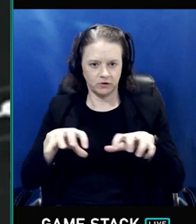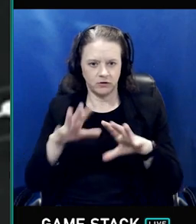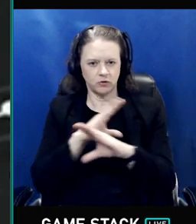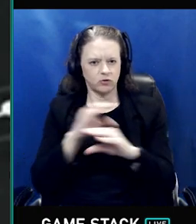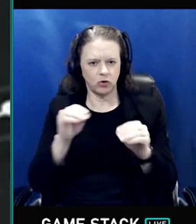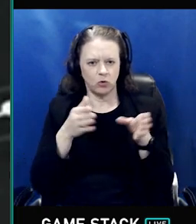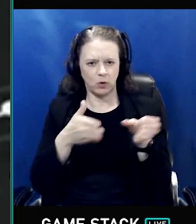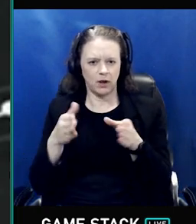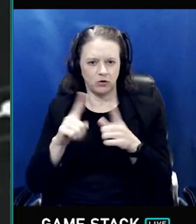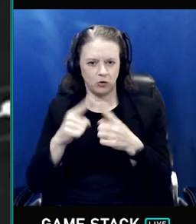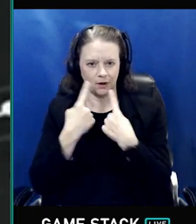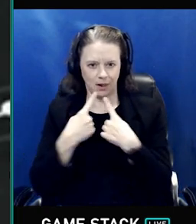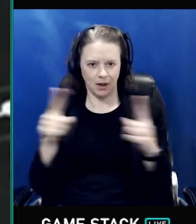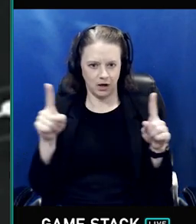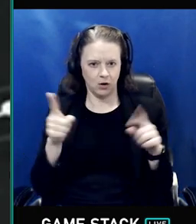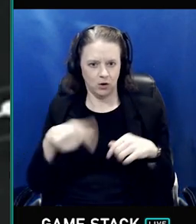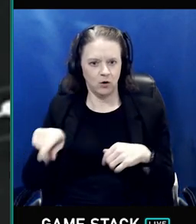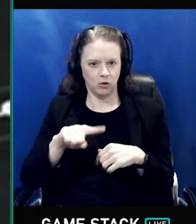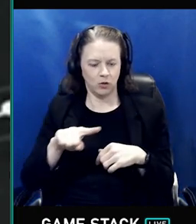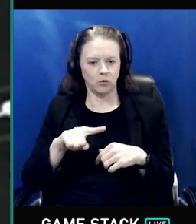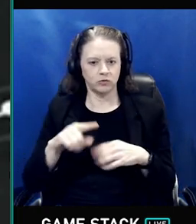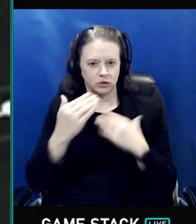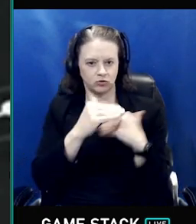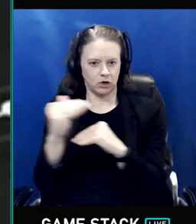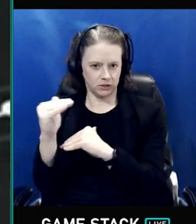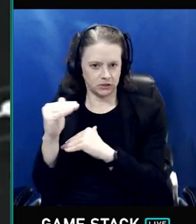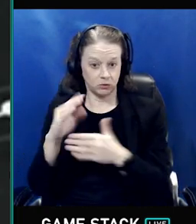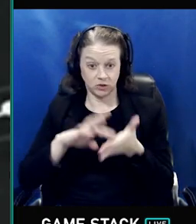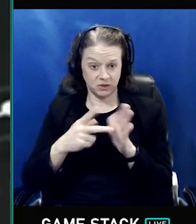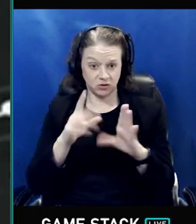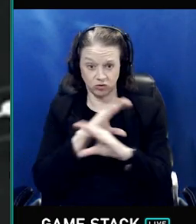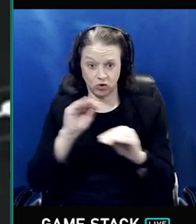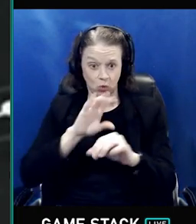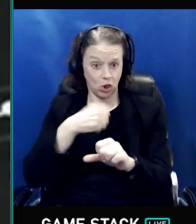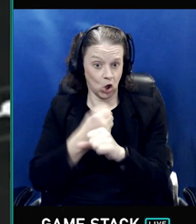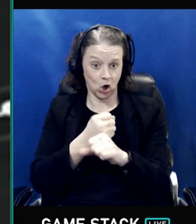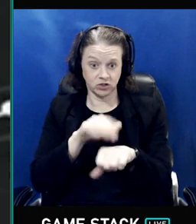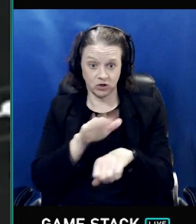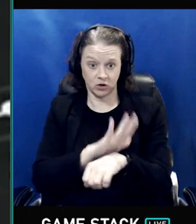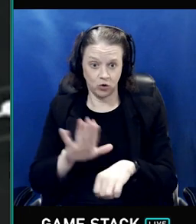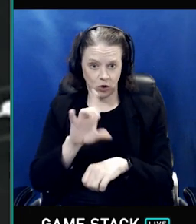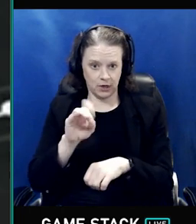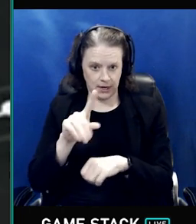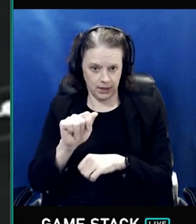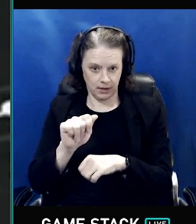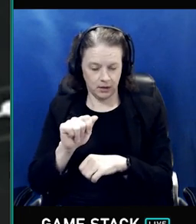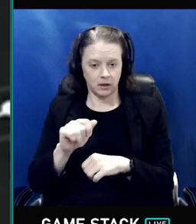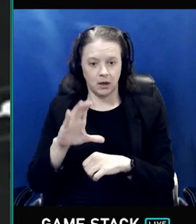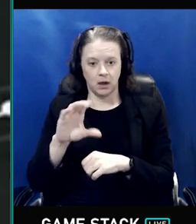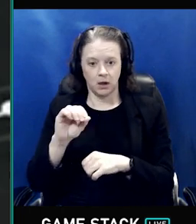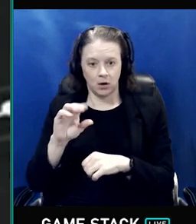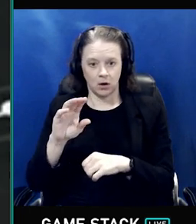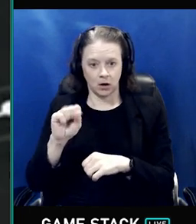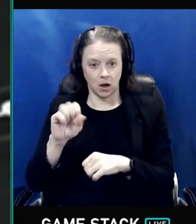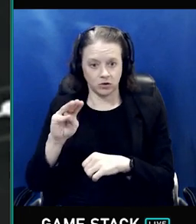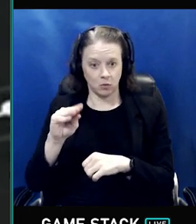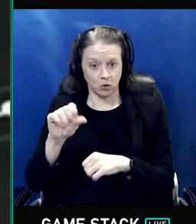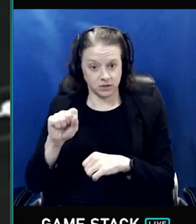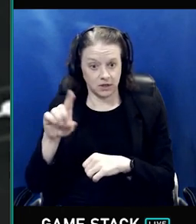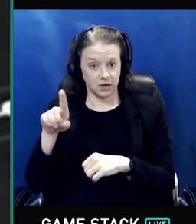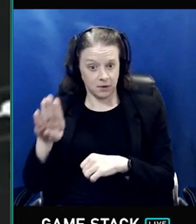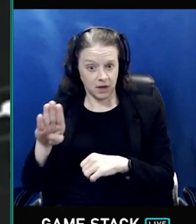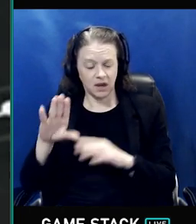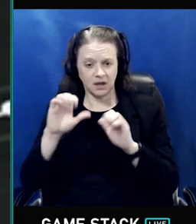meaning there's no locks put on any of your data. This means that Cosmos DB is capable of handling massive volumes of data